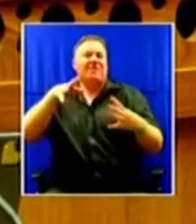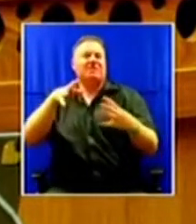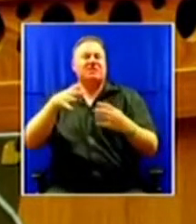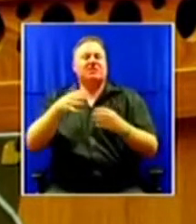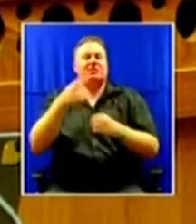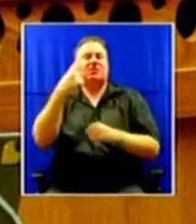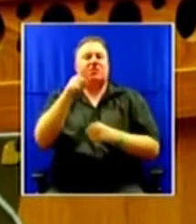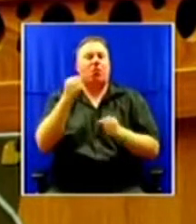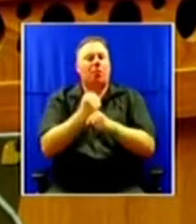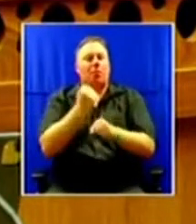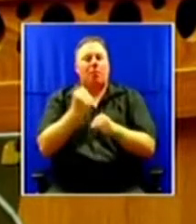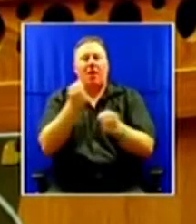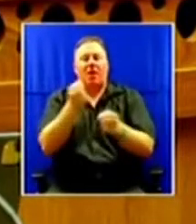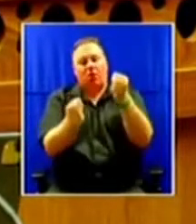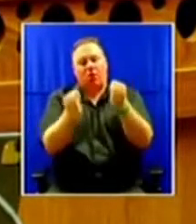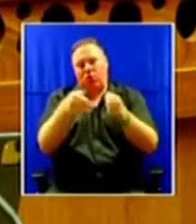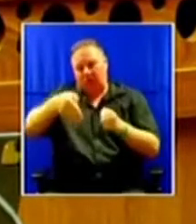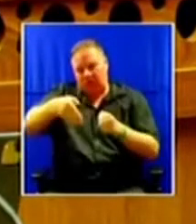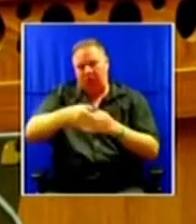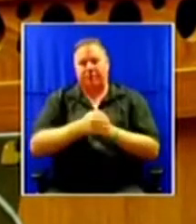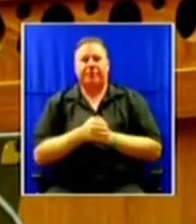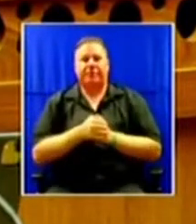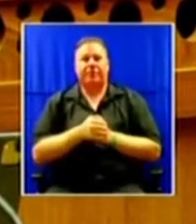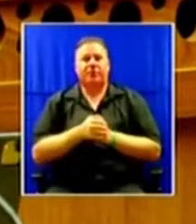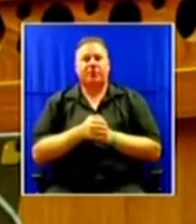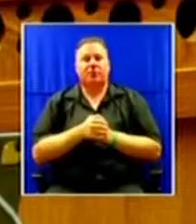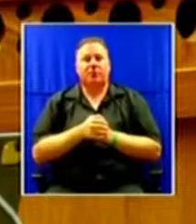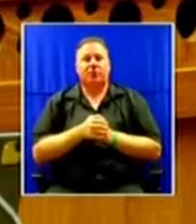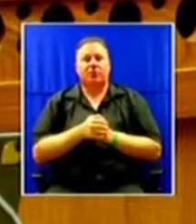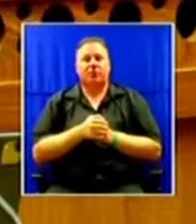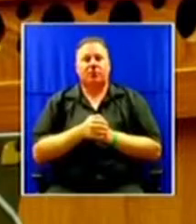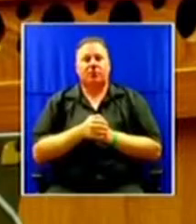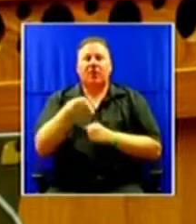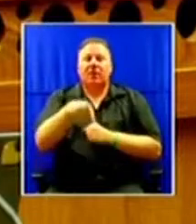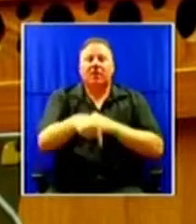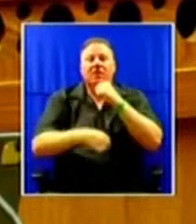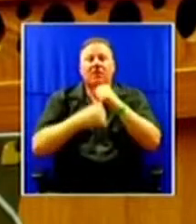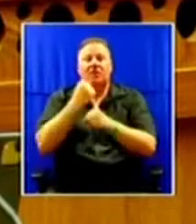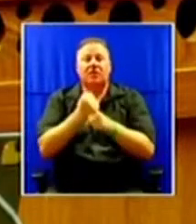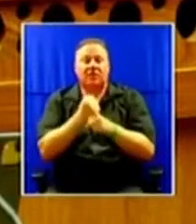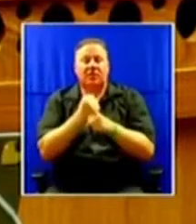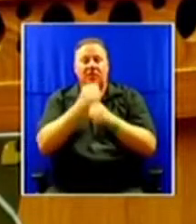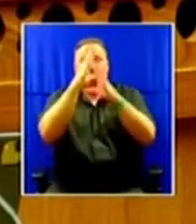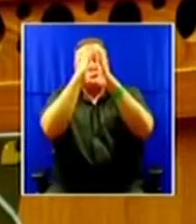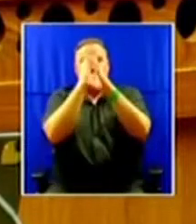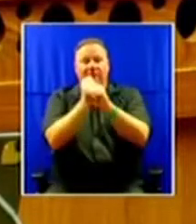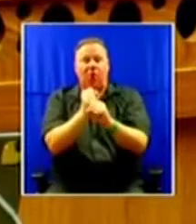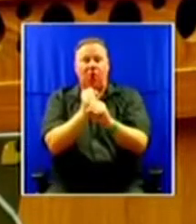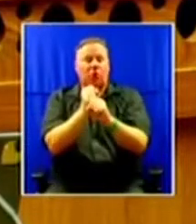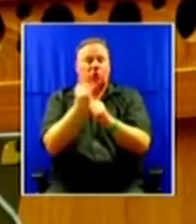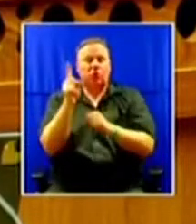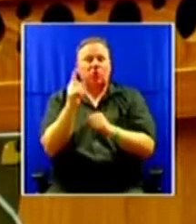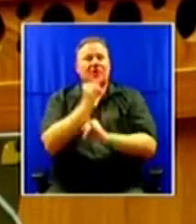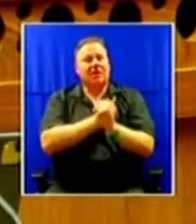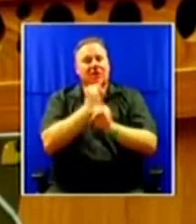This year, our focus will be on getting the industry back to full